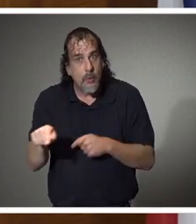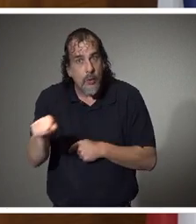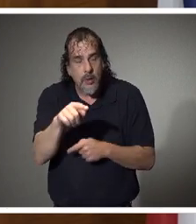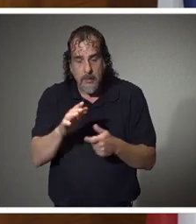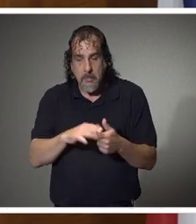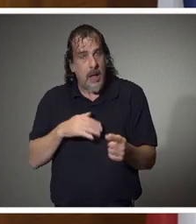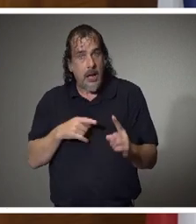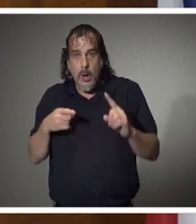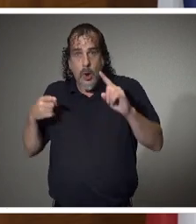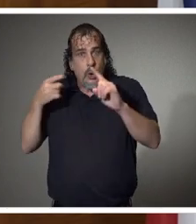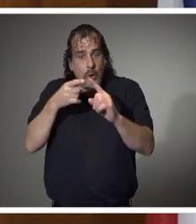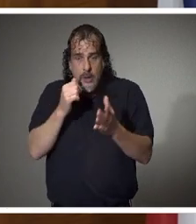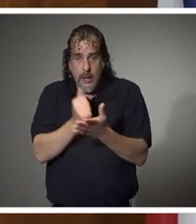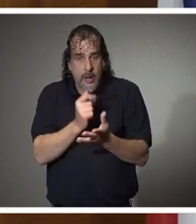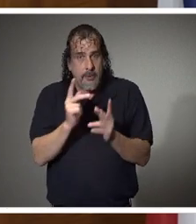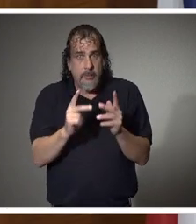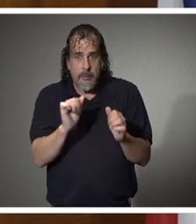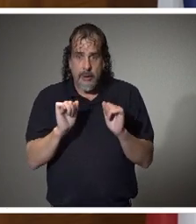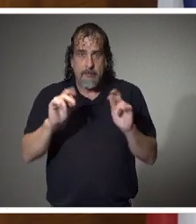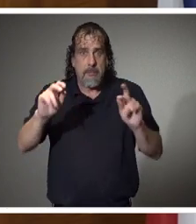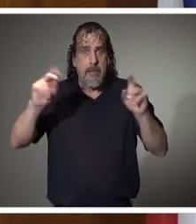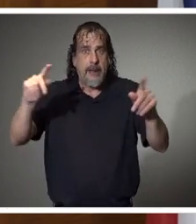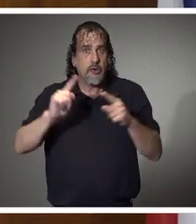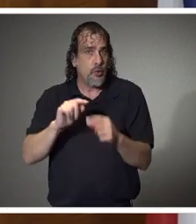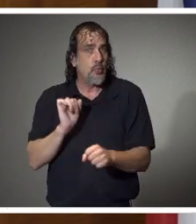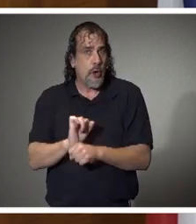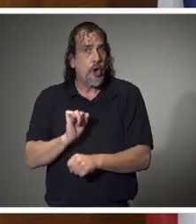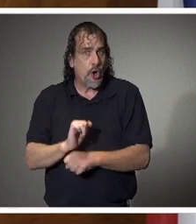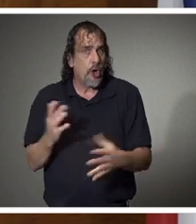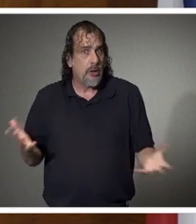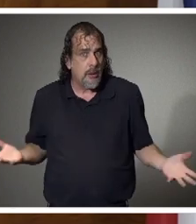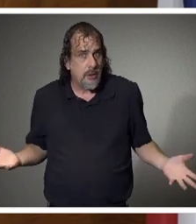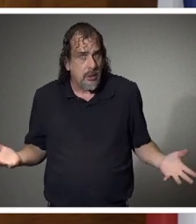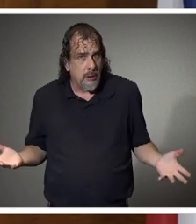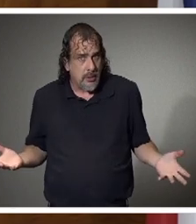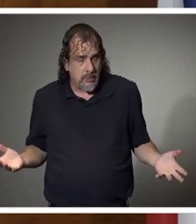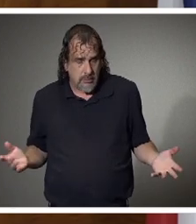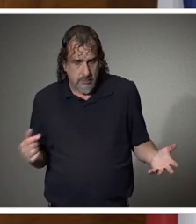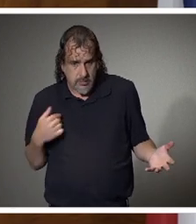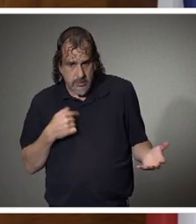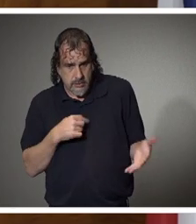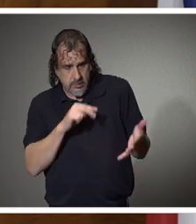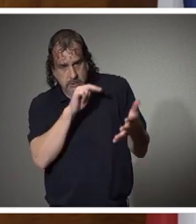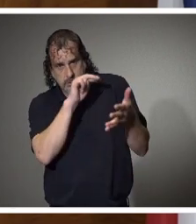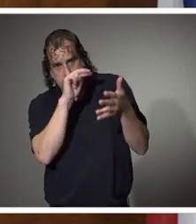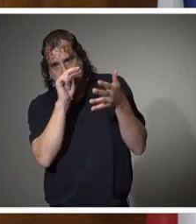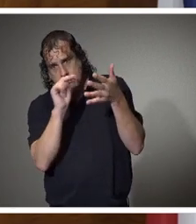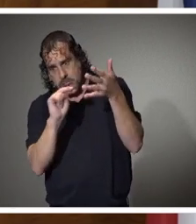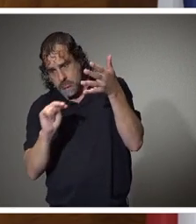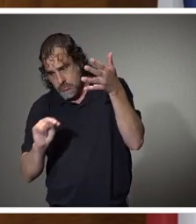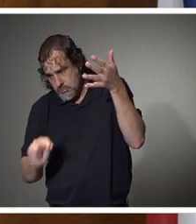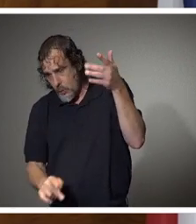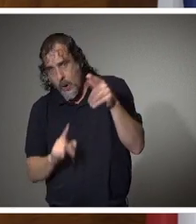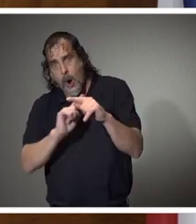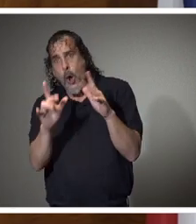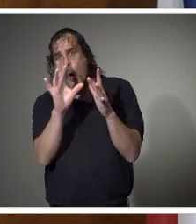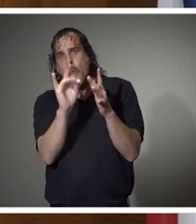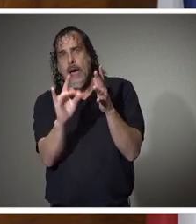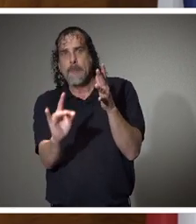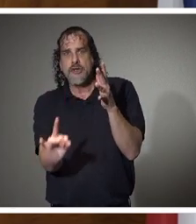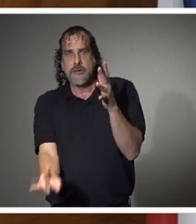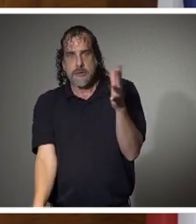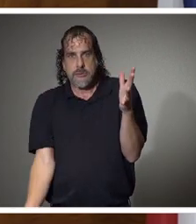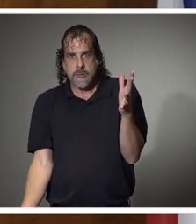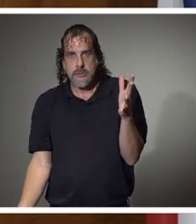is going to be helping people get back to work. And so we'll look at all options as it relates to that. This has